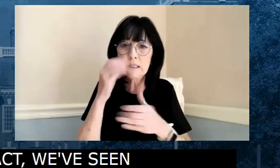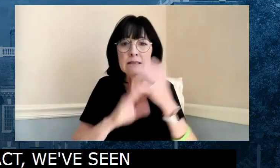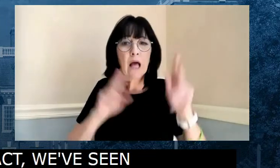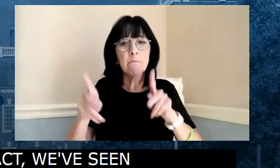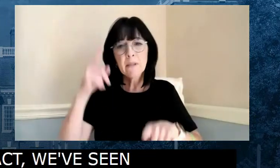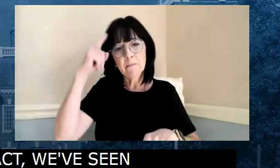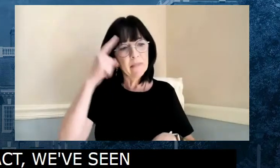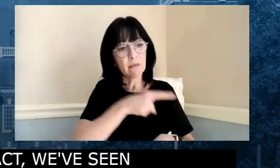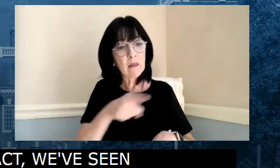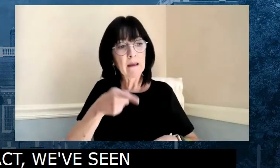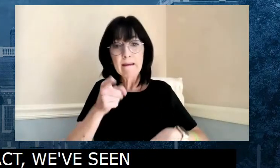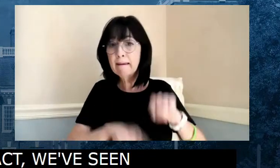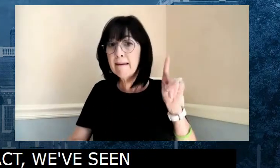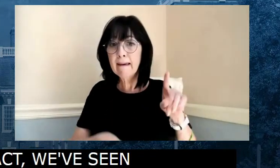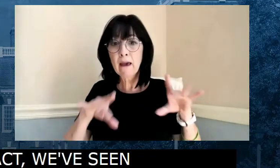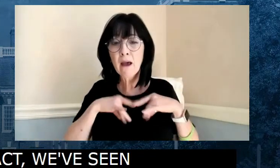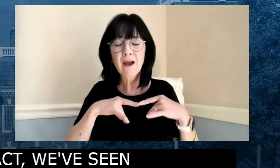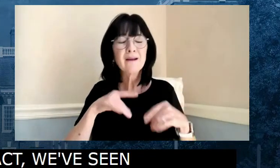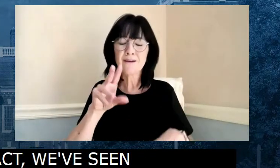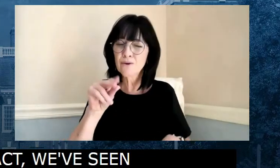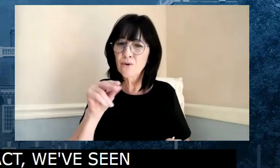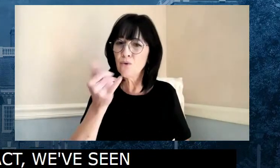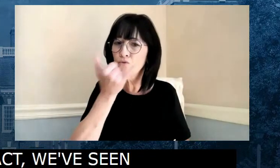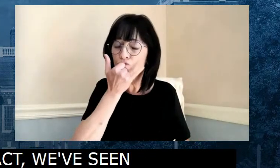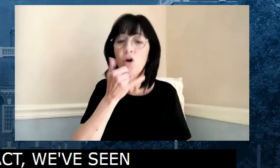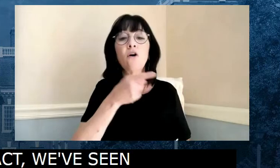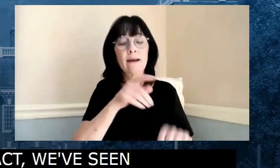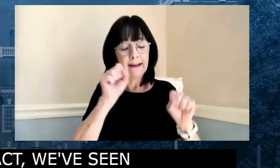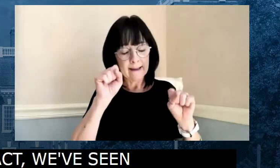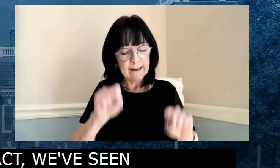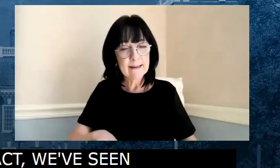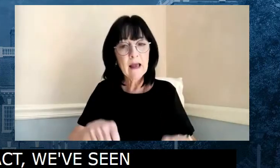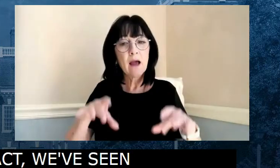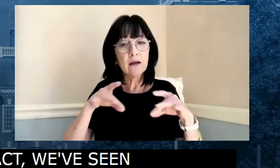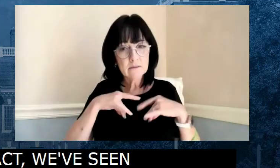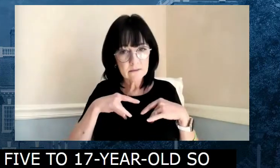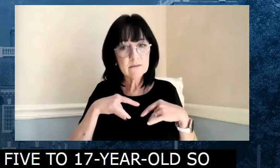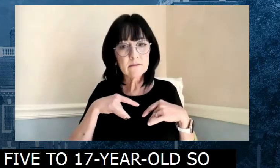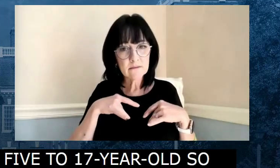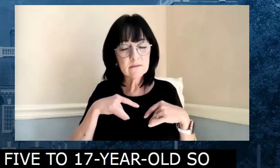to 17-year-olds. So as more people get vaccinated,